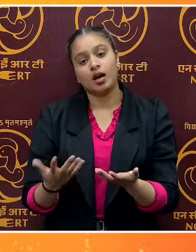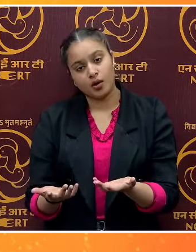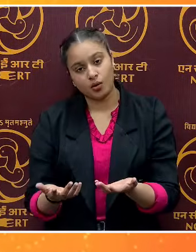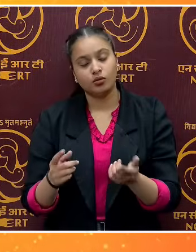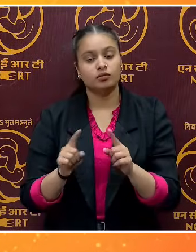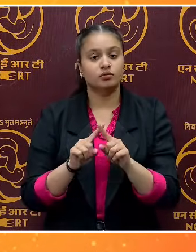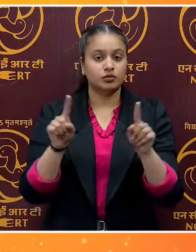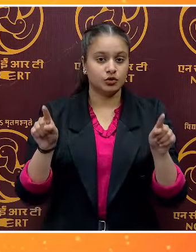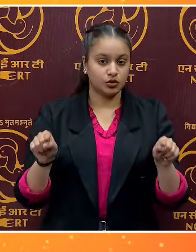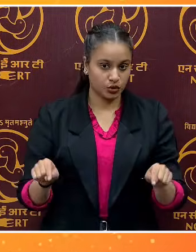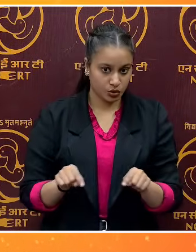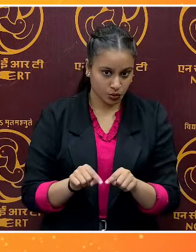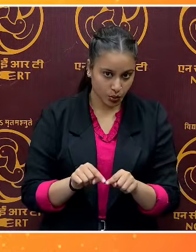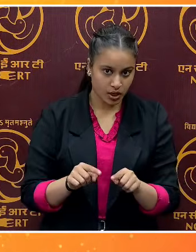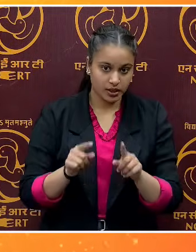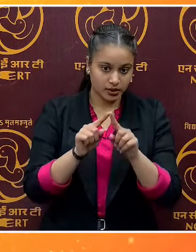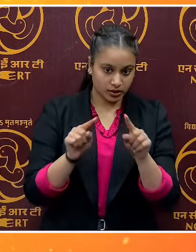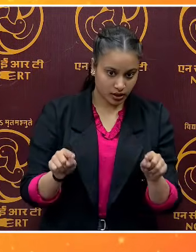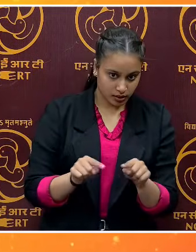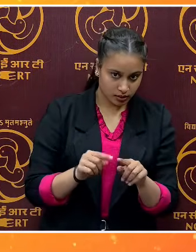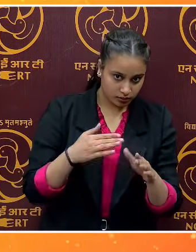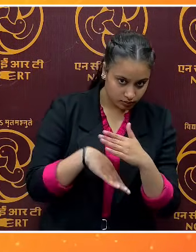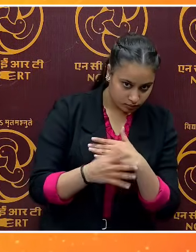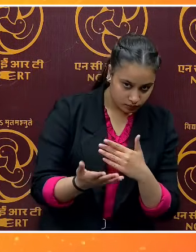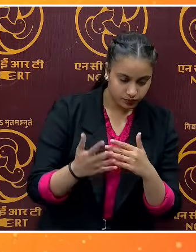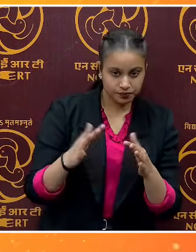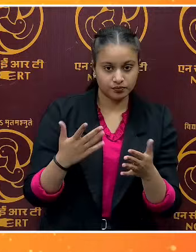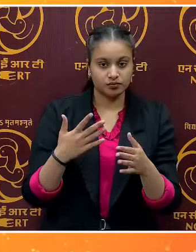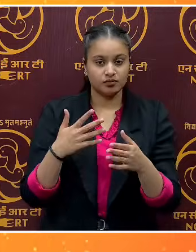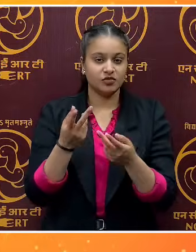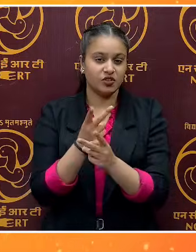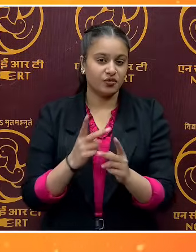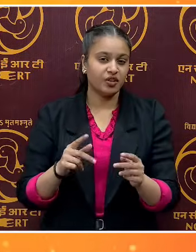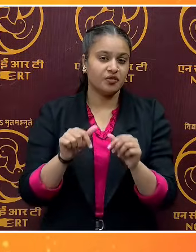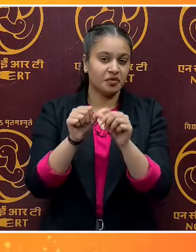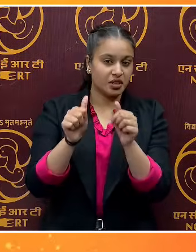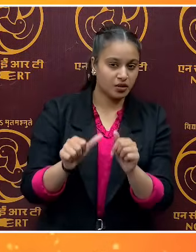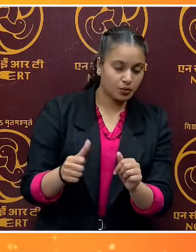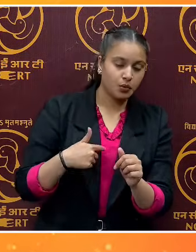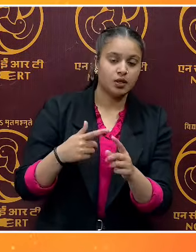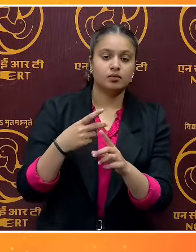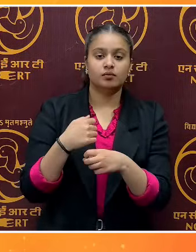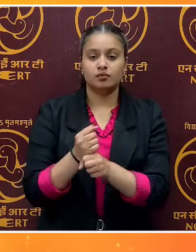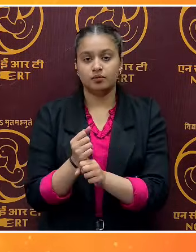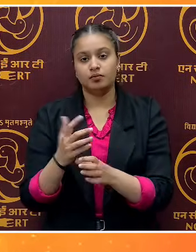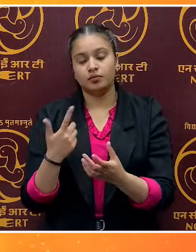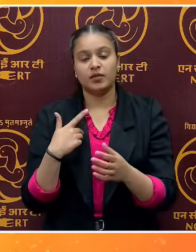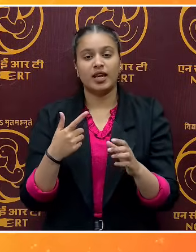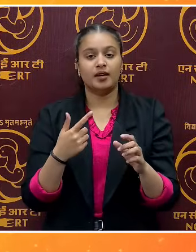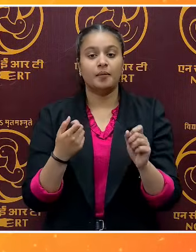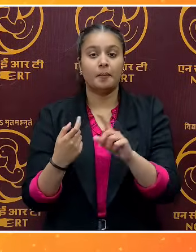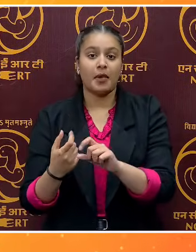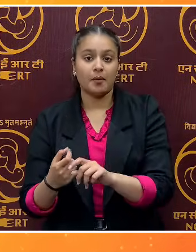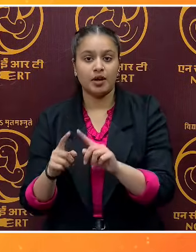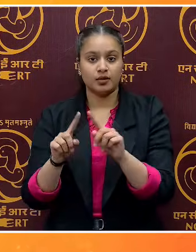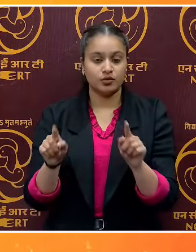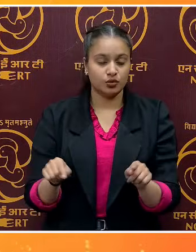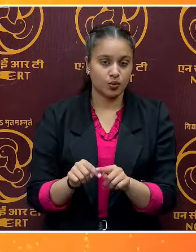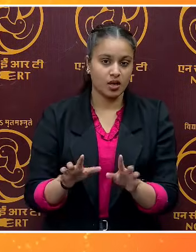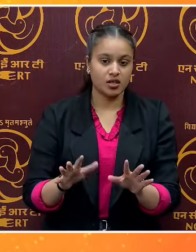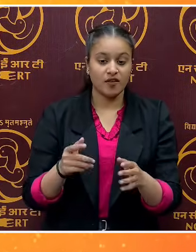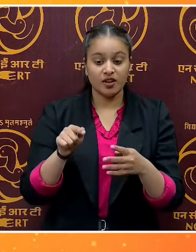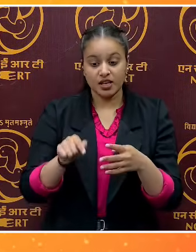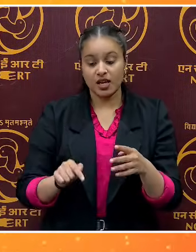squares within rectangles and experimenting with figures made of identical squares. You know, Renuji,